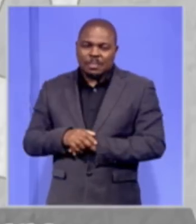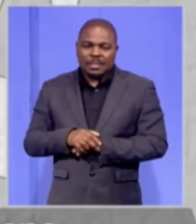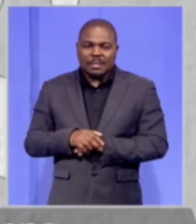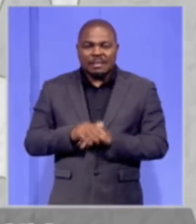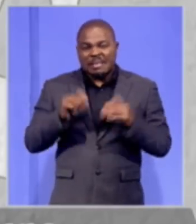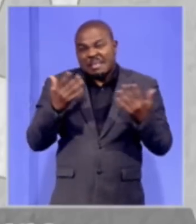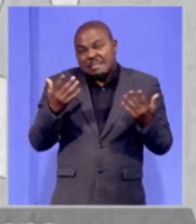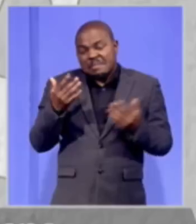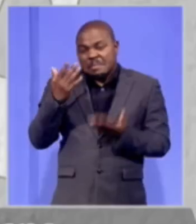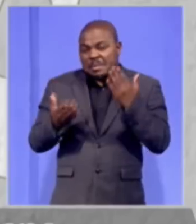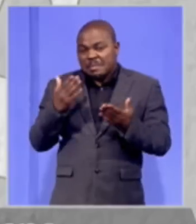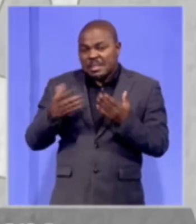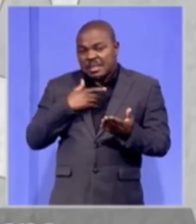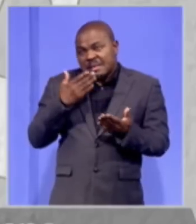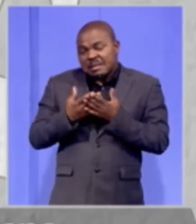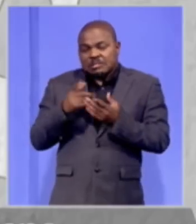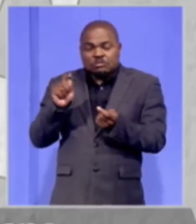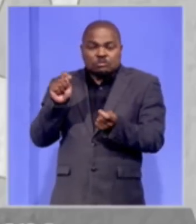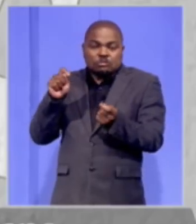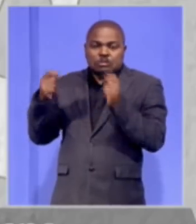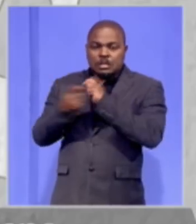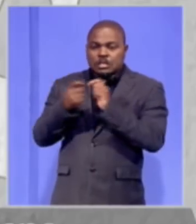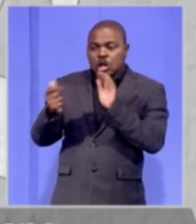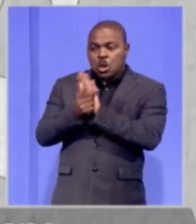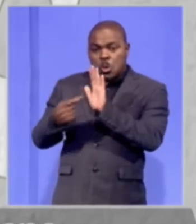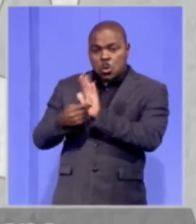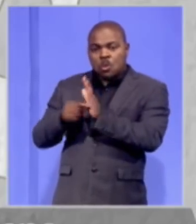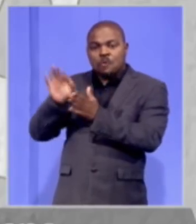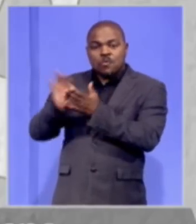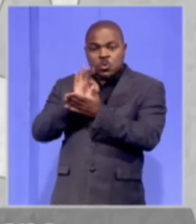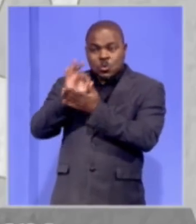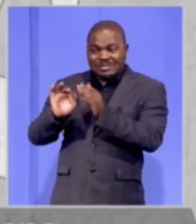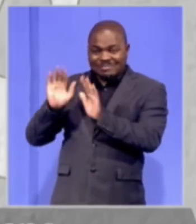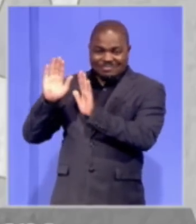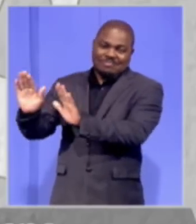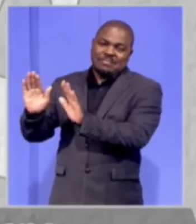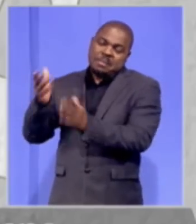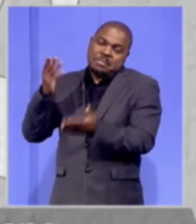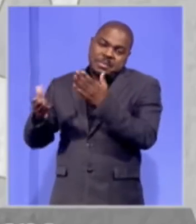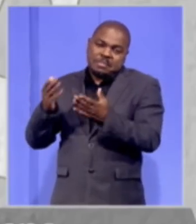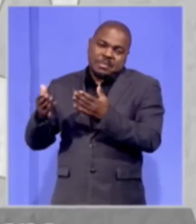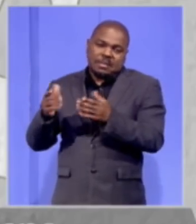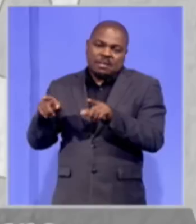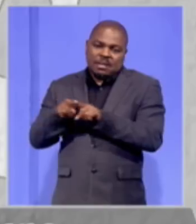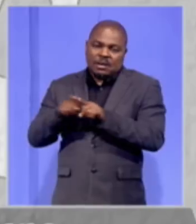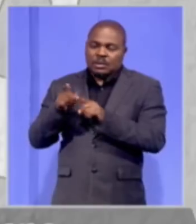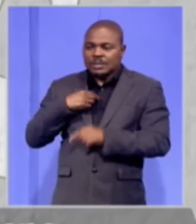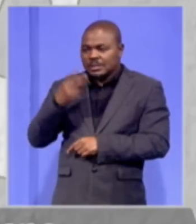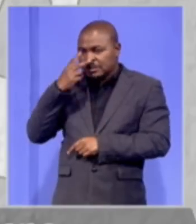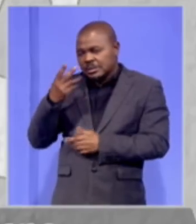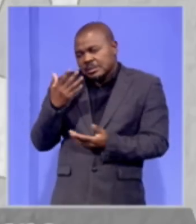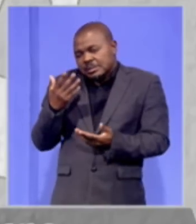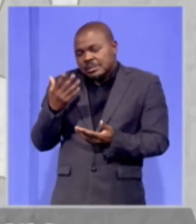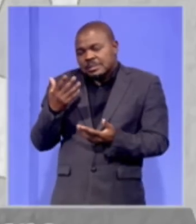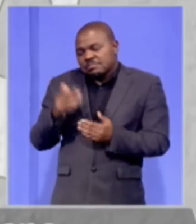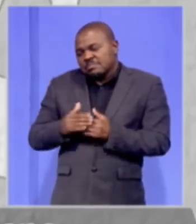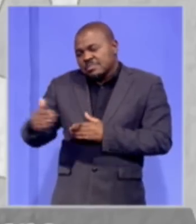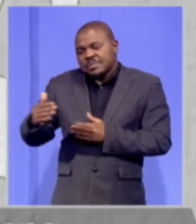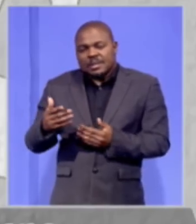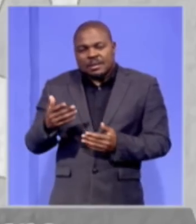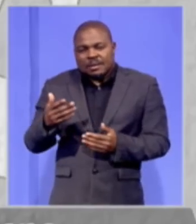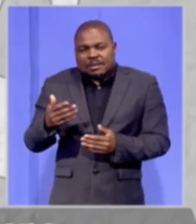ba tjhentjhe ba fetole molao o tsamaisang dikgetho tsa Botswana ho latela hona ba tla be ba bona tlhoko ha hona